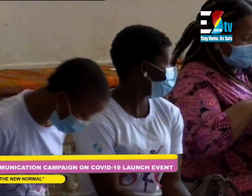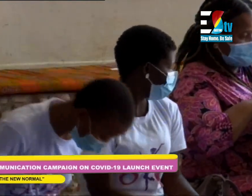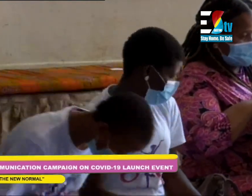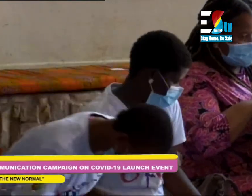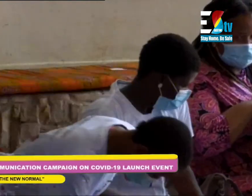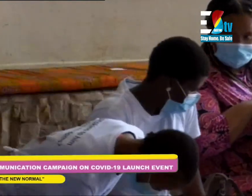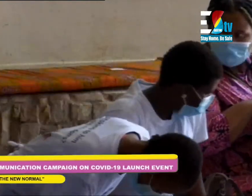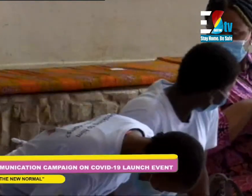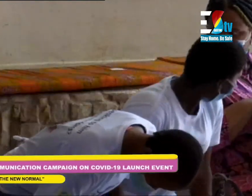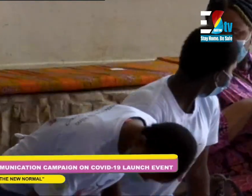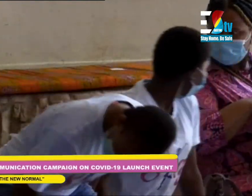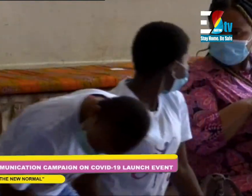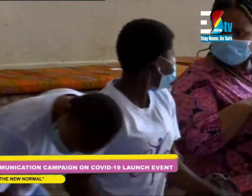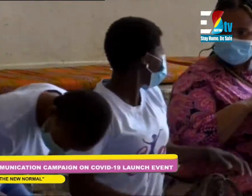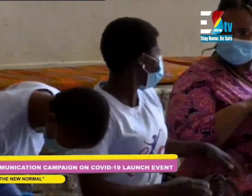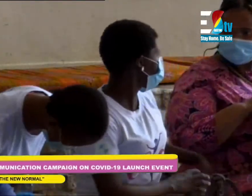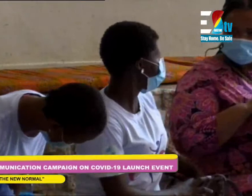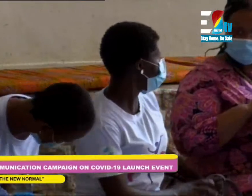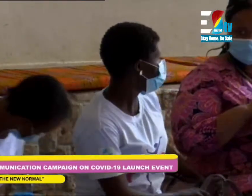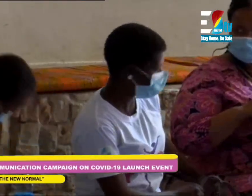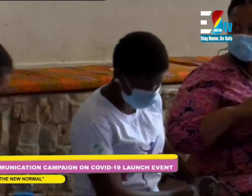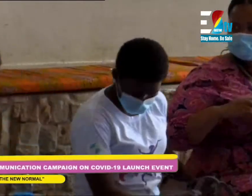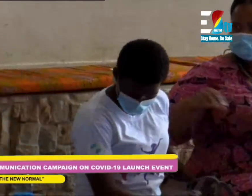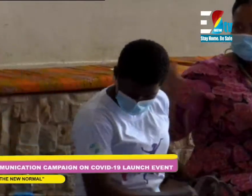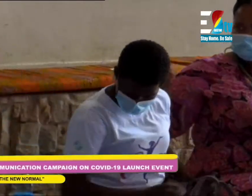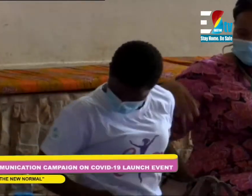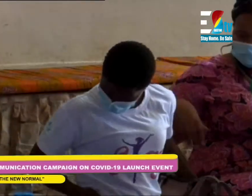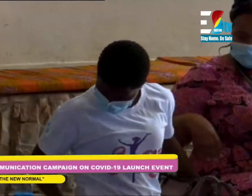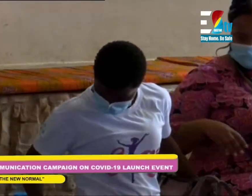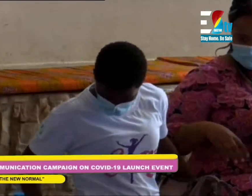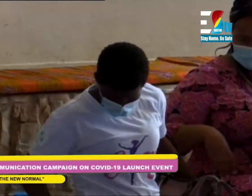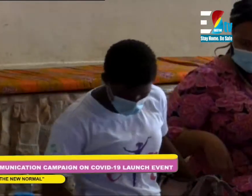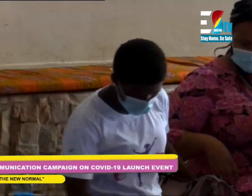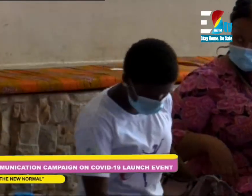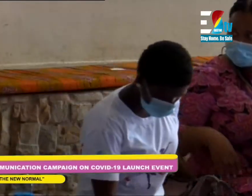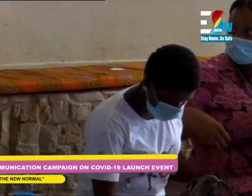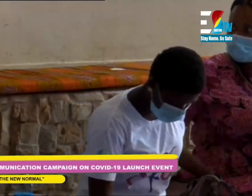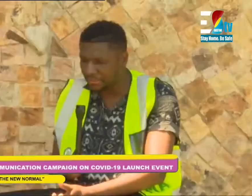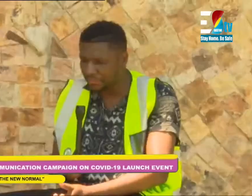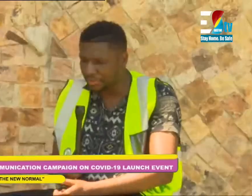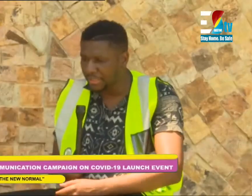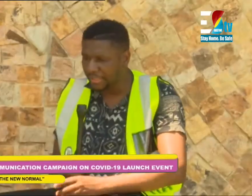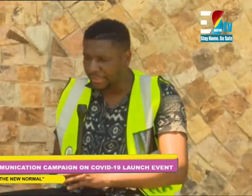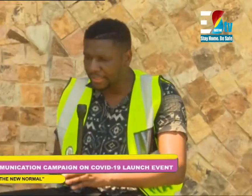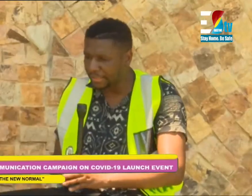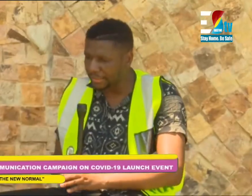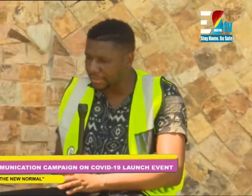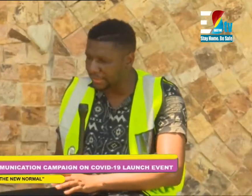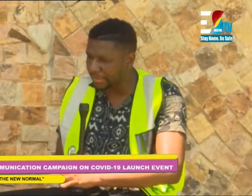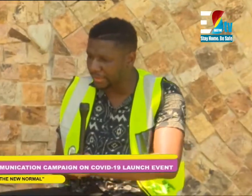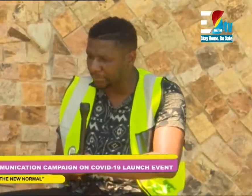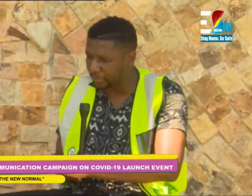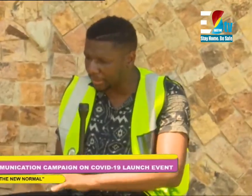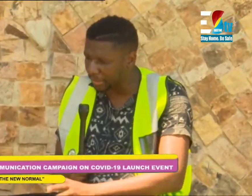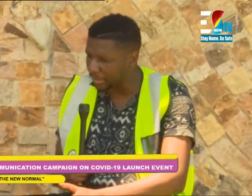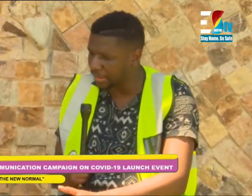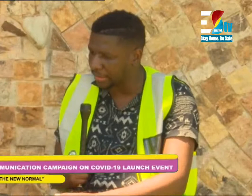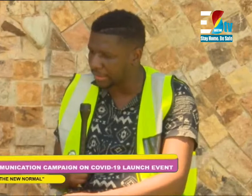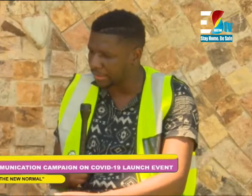show, it'll be, I think, later, I'm not sure, later, because of the TV. Because of the TV, it targets